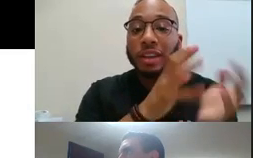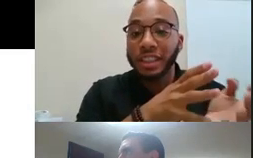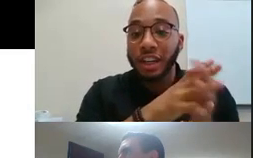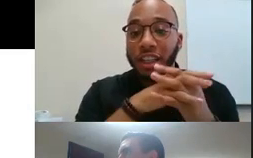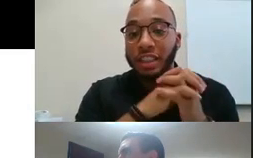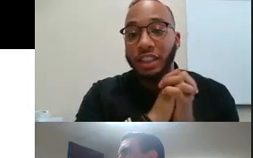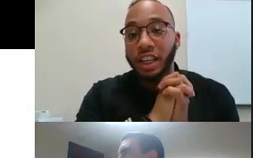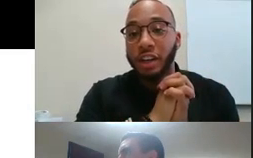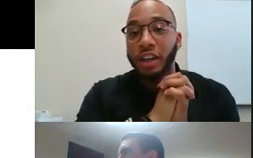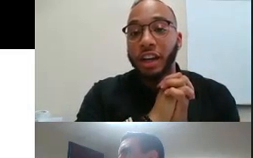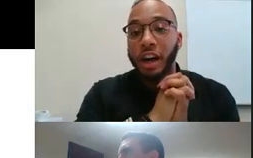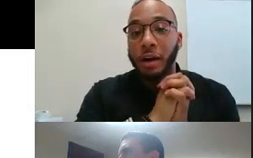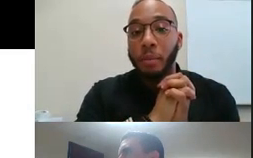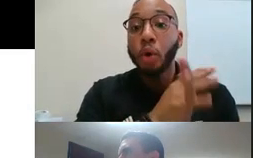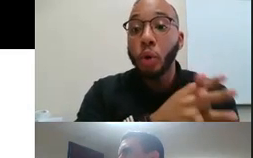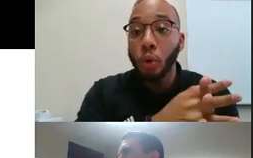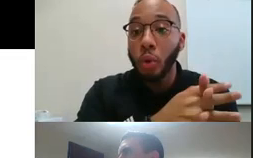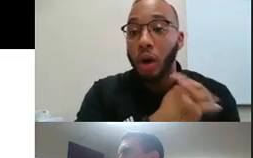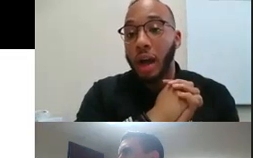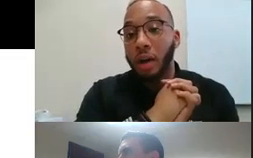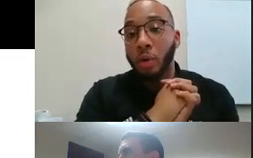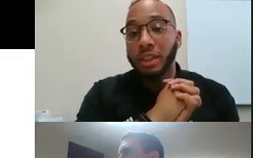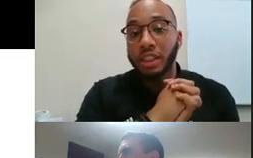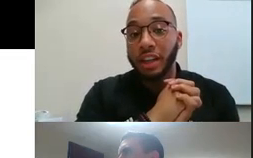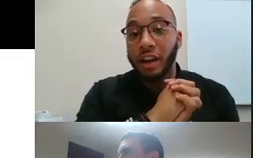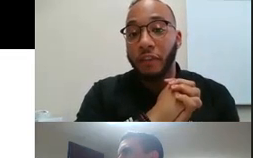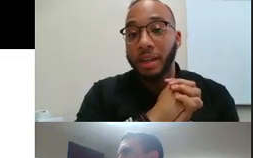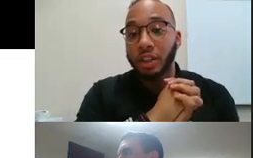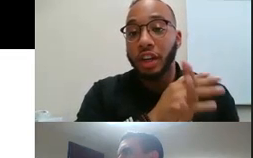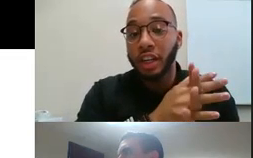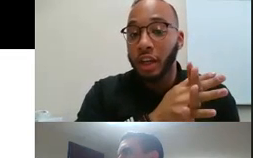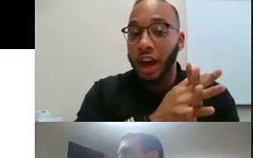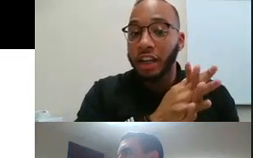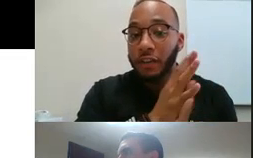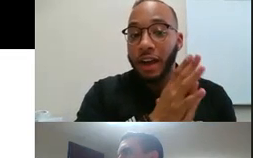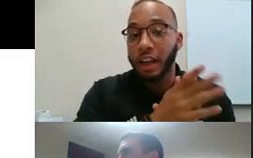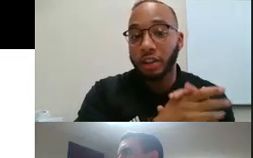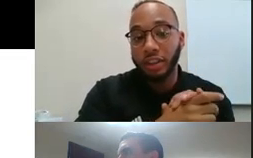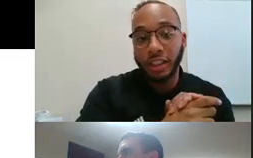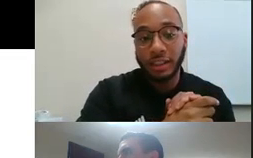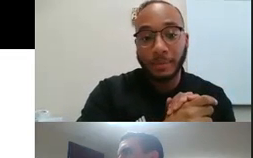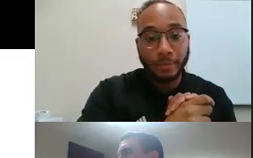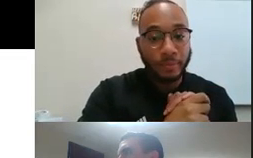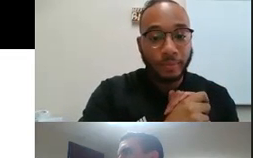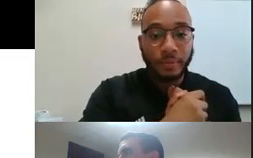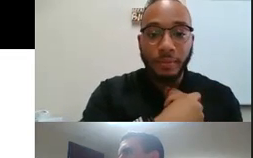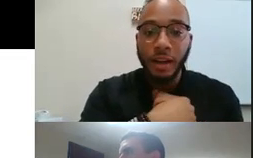don't necessarily need to share who has shared that information or any other identifying characteristics.